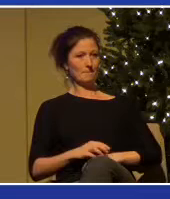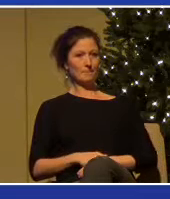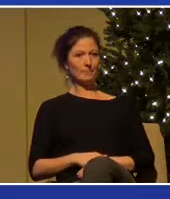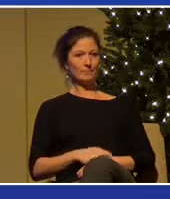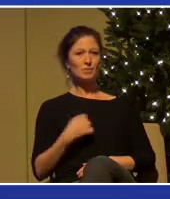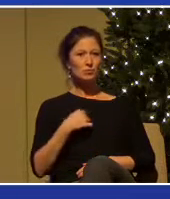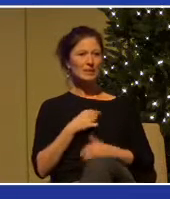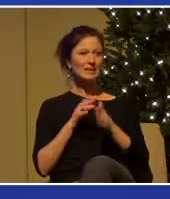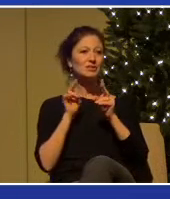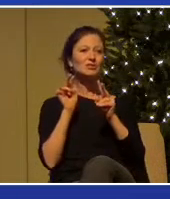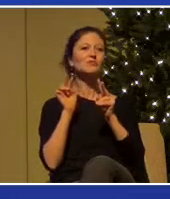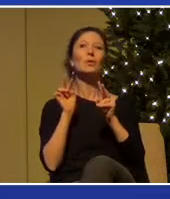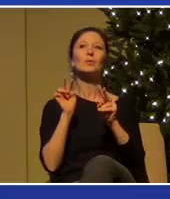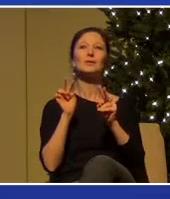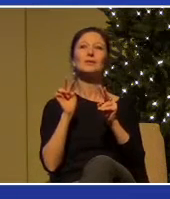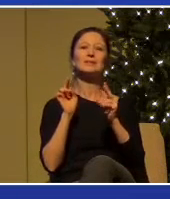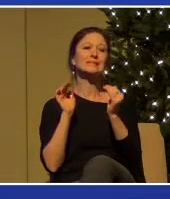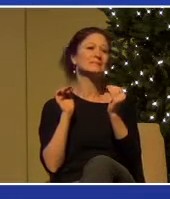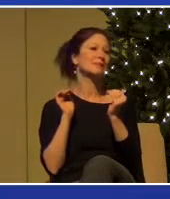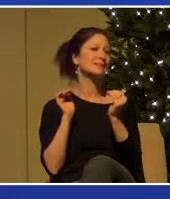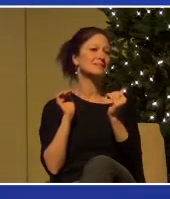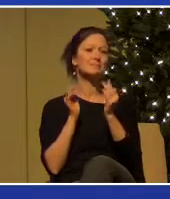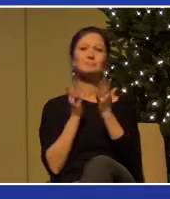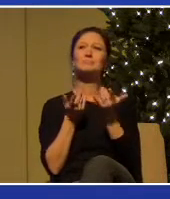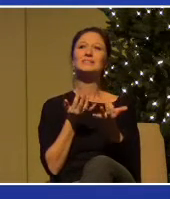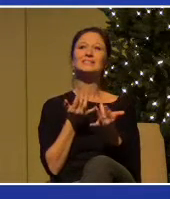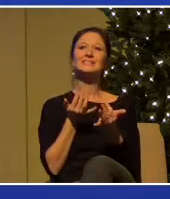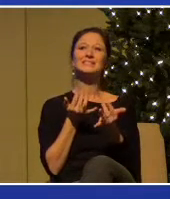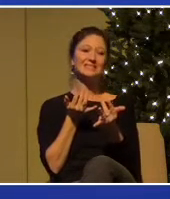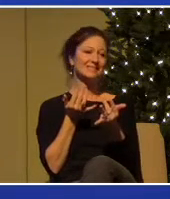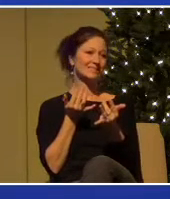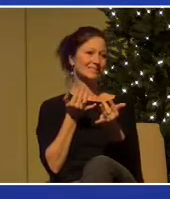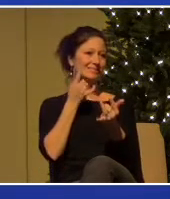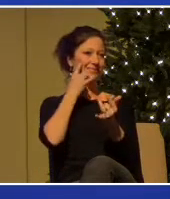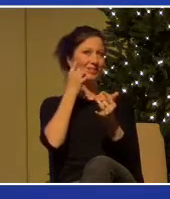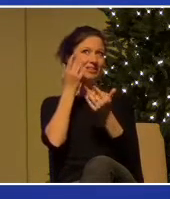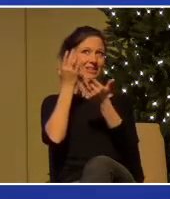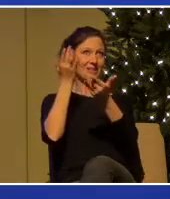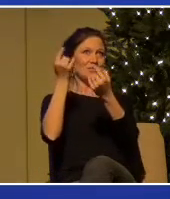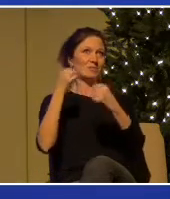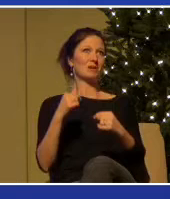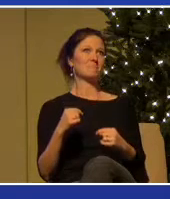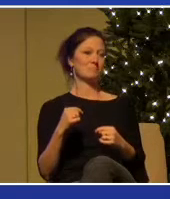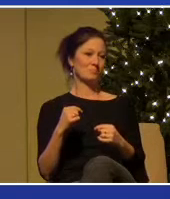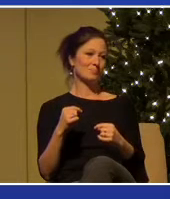is what we expectantly wait for, is his coming.